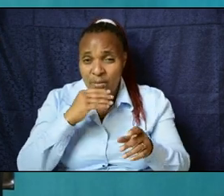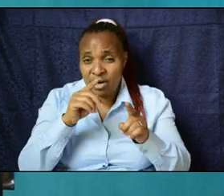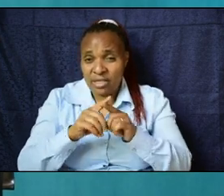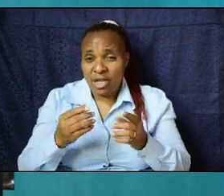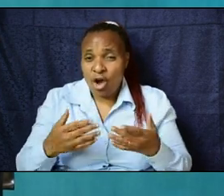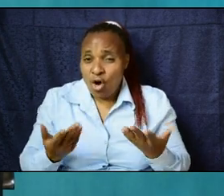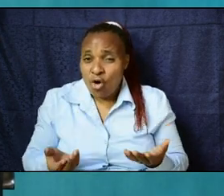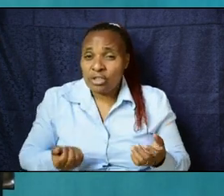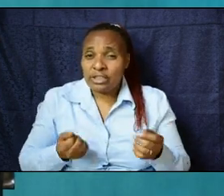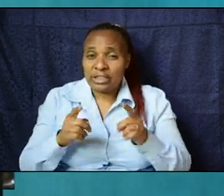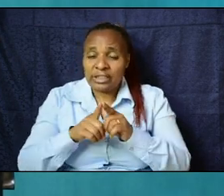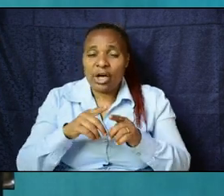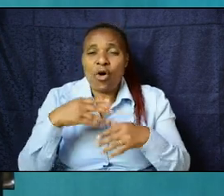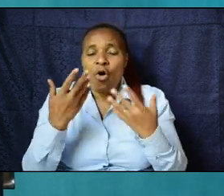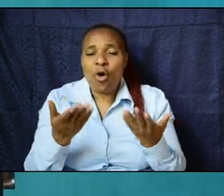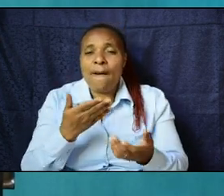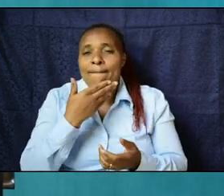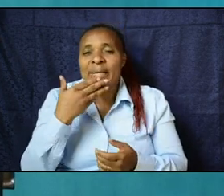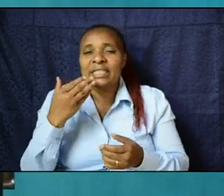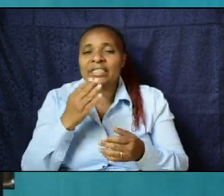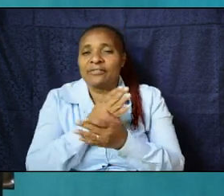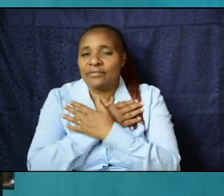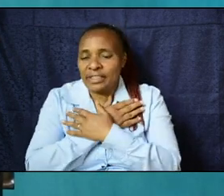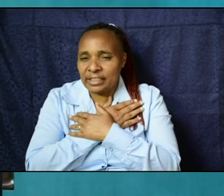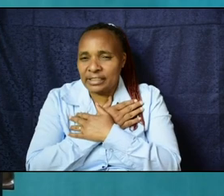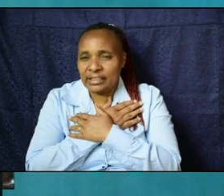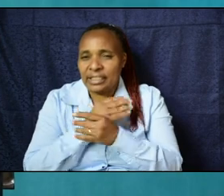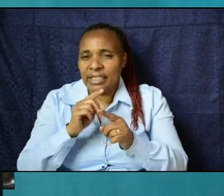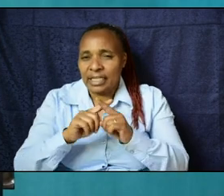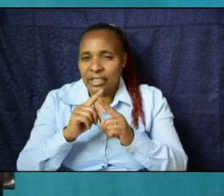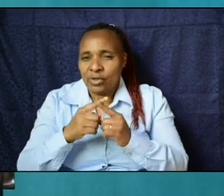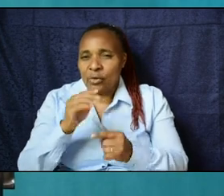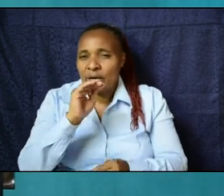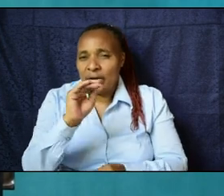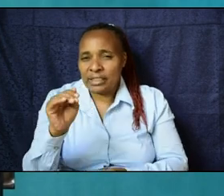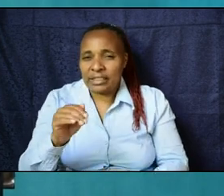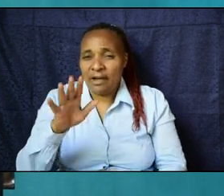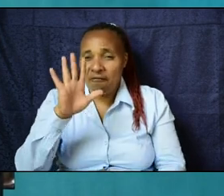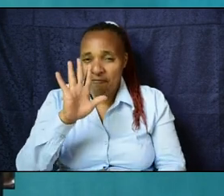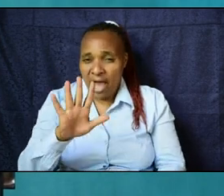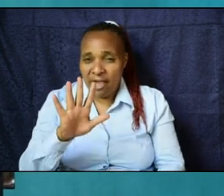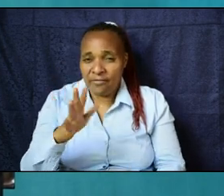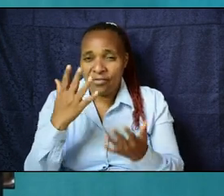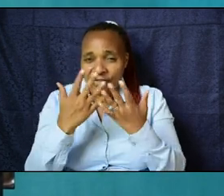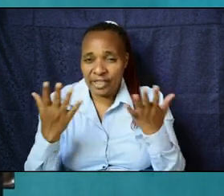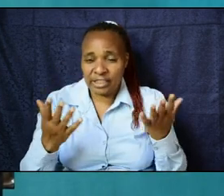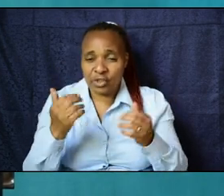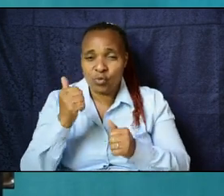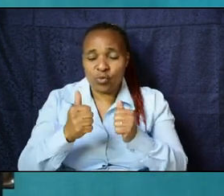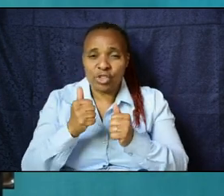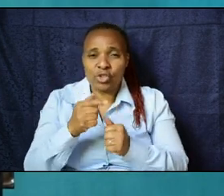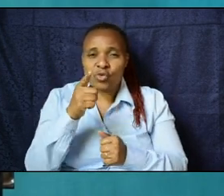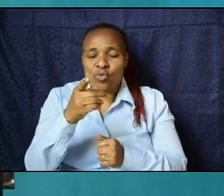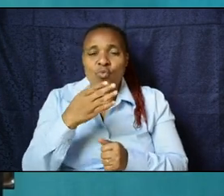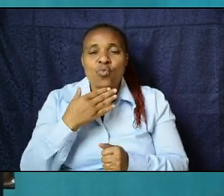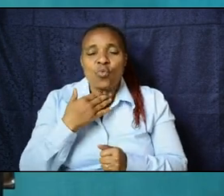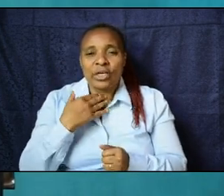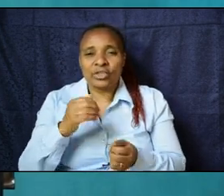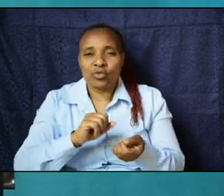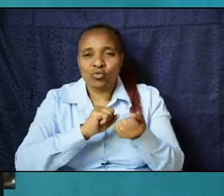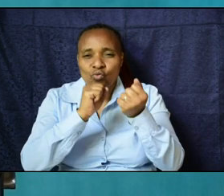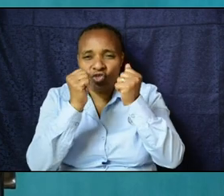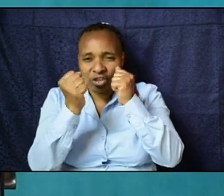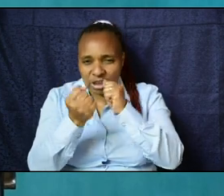or sister or best friend, and we are asked to list 5 things which we would like to change